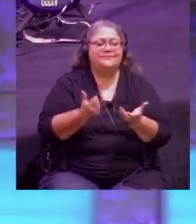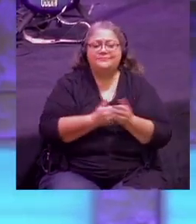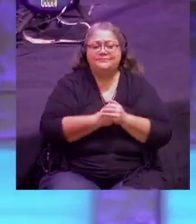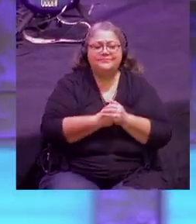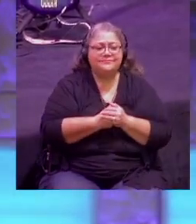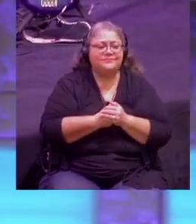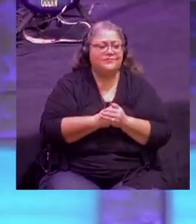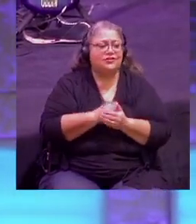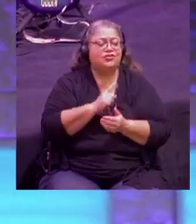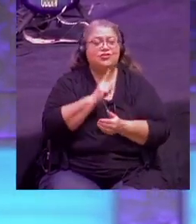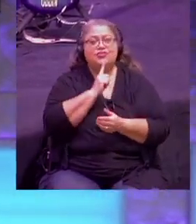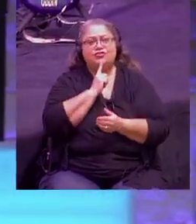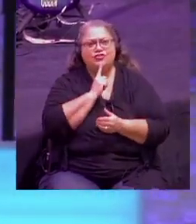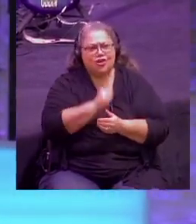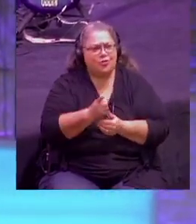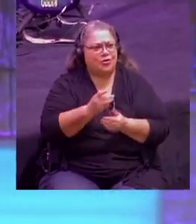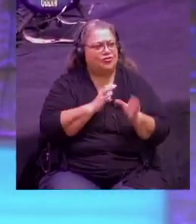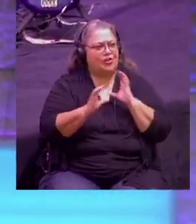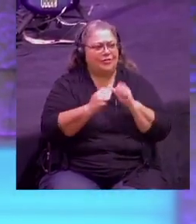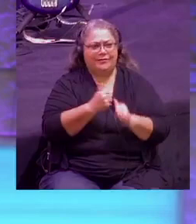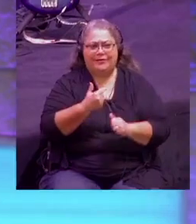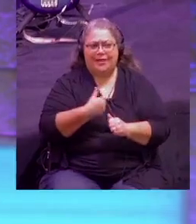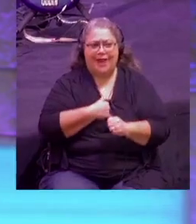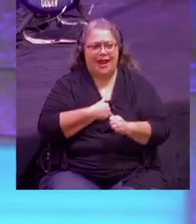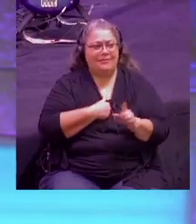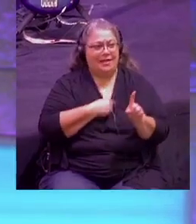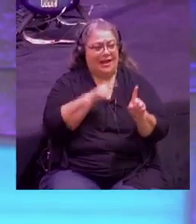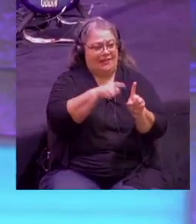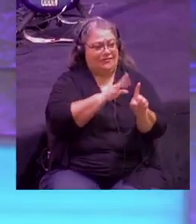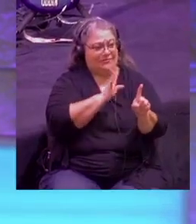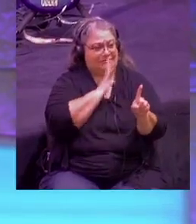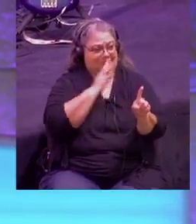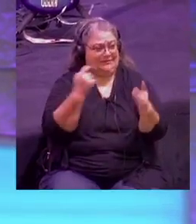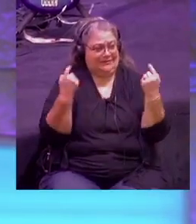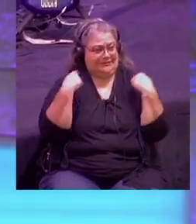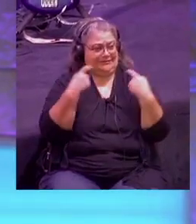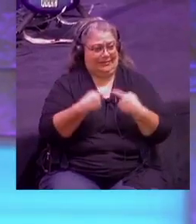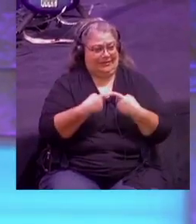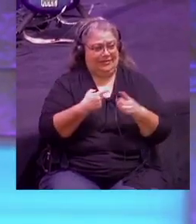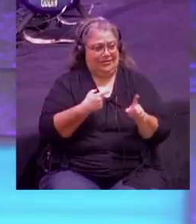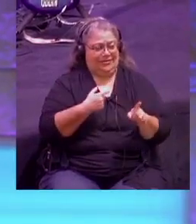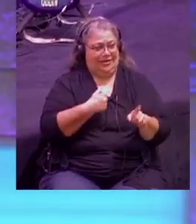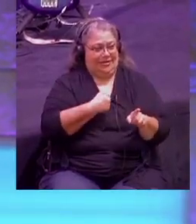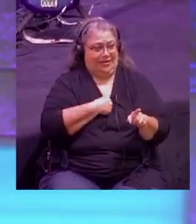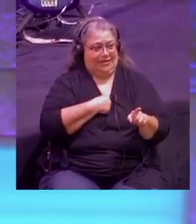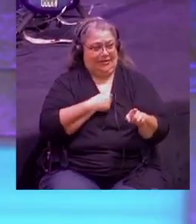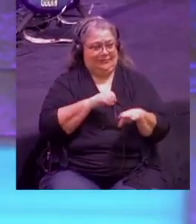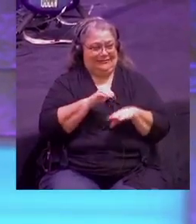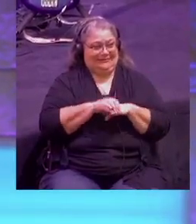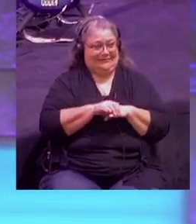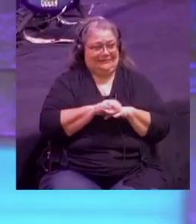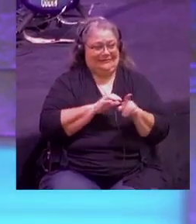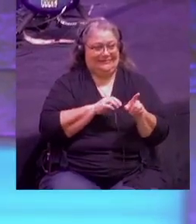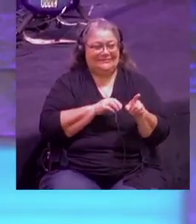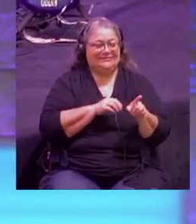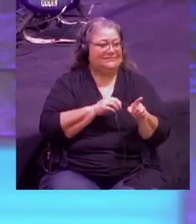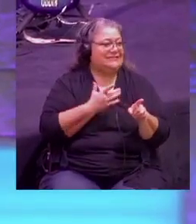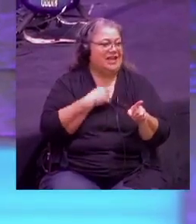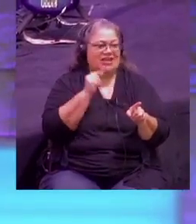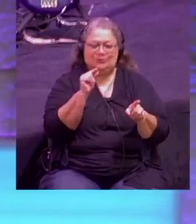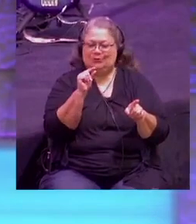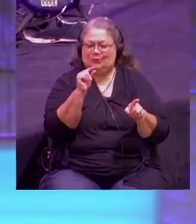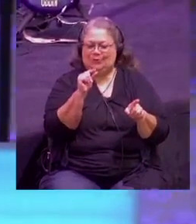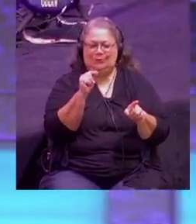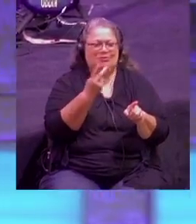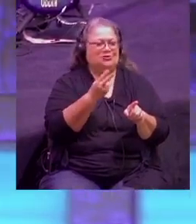genuine desire to communicate to me, but if you're speaking in Spanish, past hola, como se llama, that's all I know.